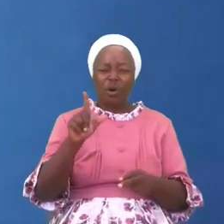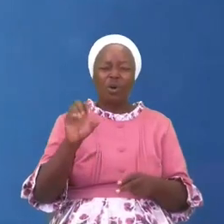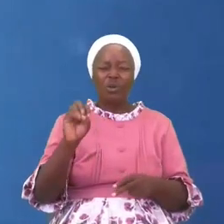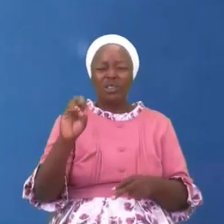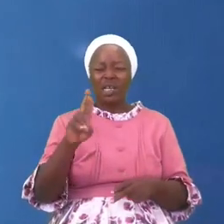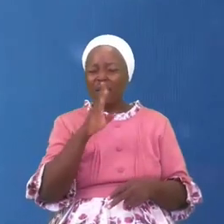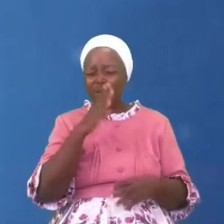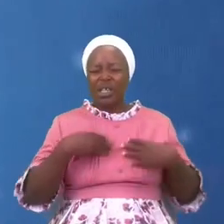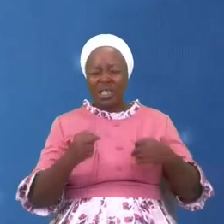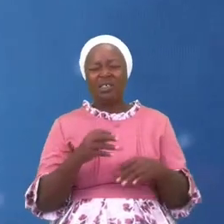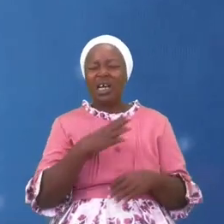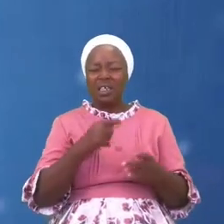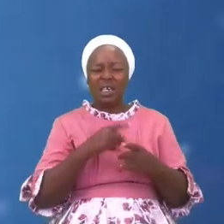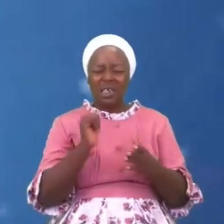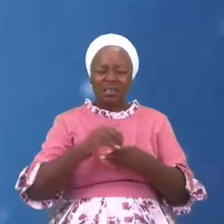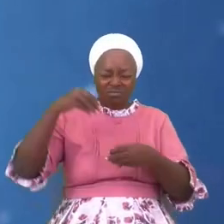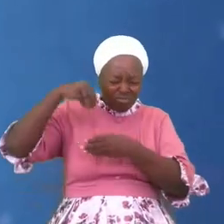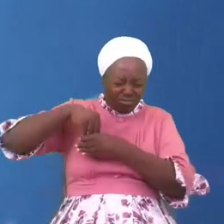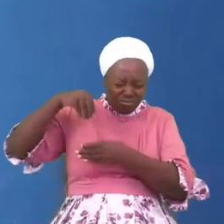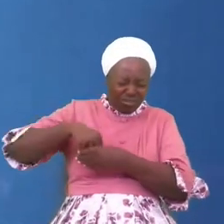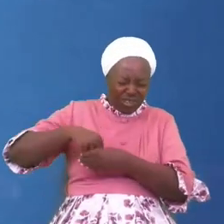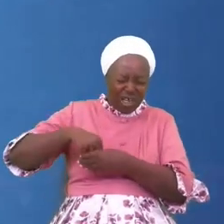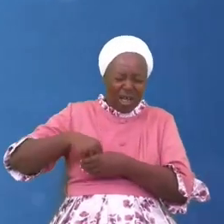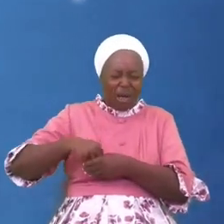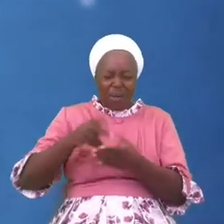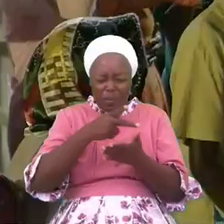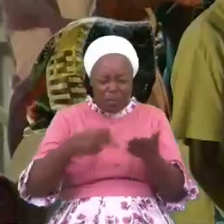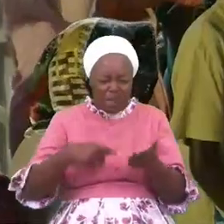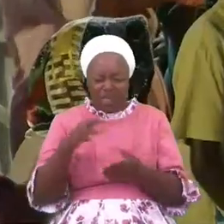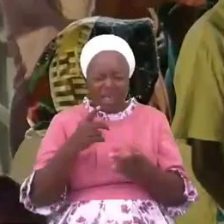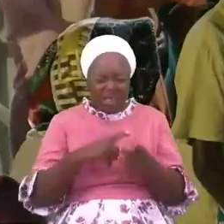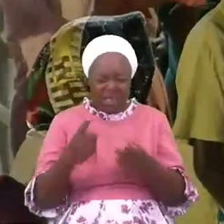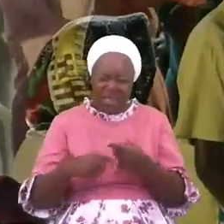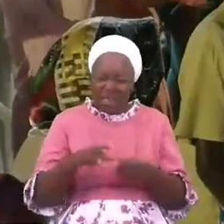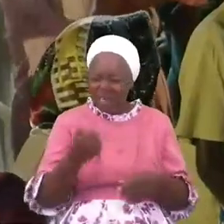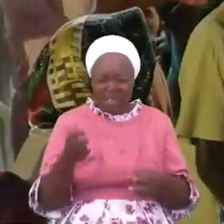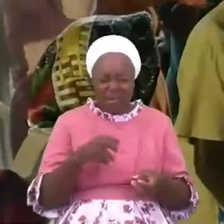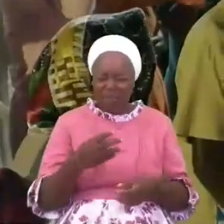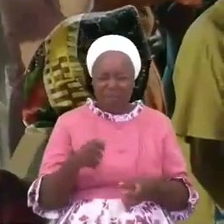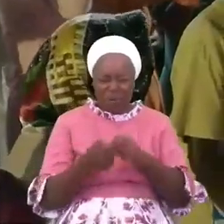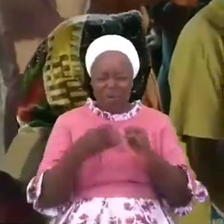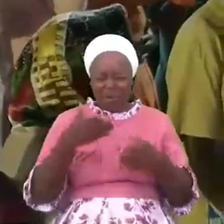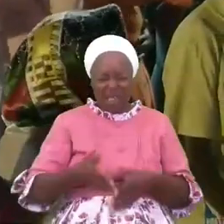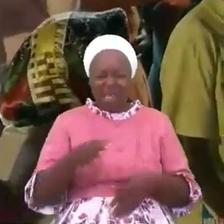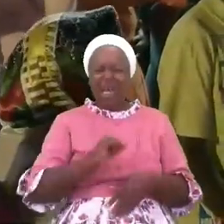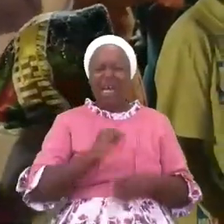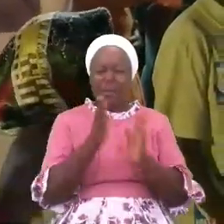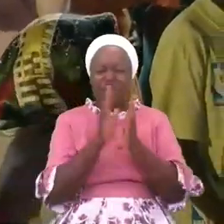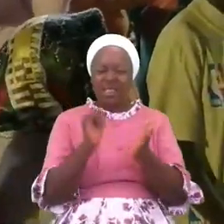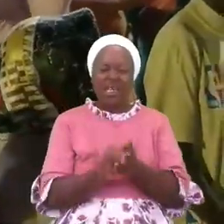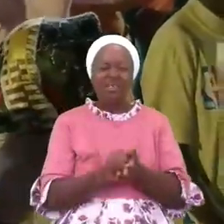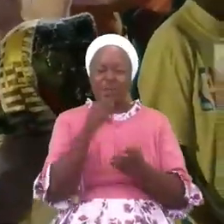up or whatever, I pray there'll be a free course for the word of God now. Open everything that